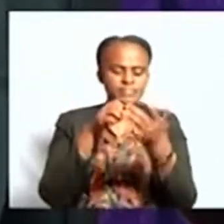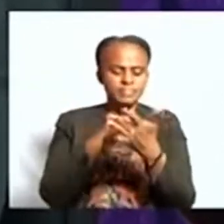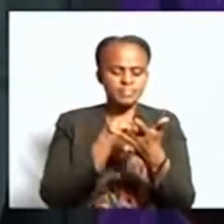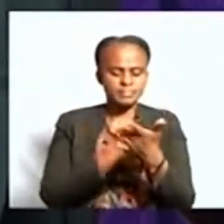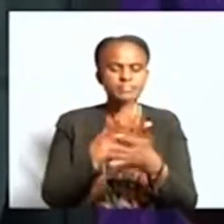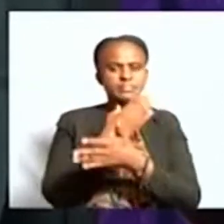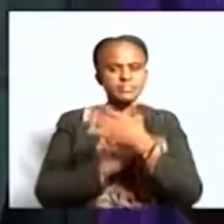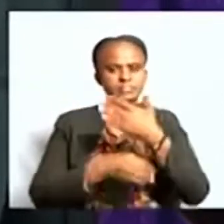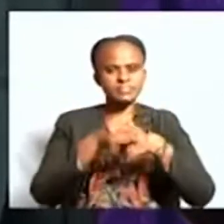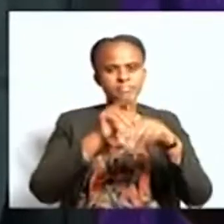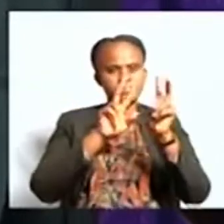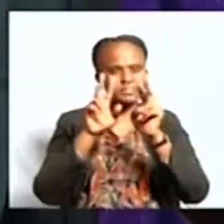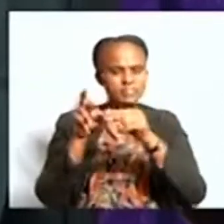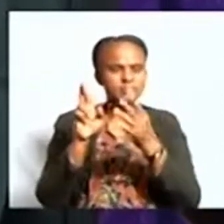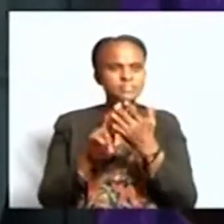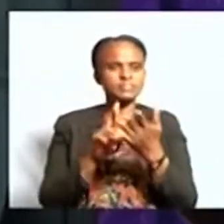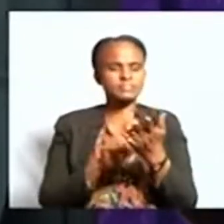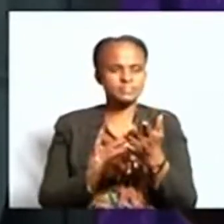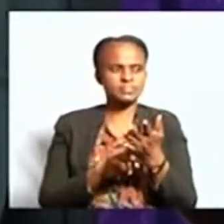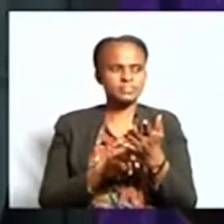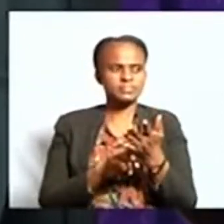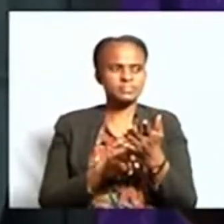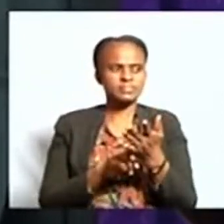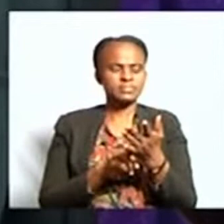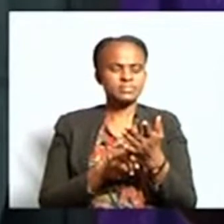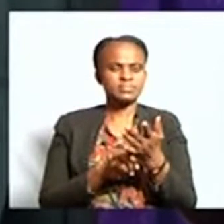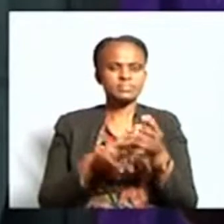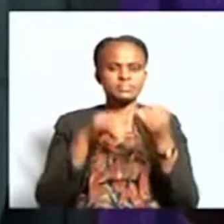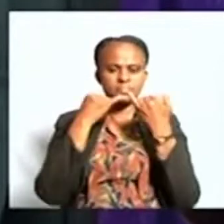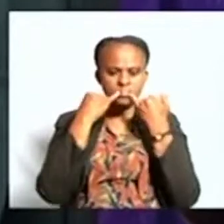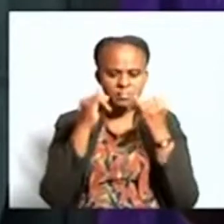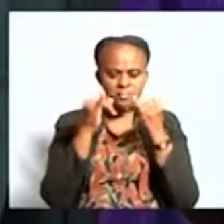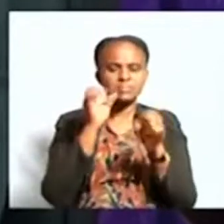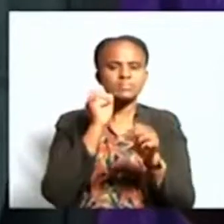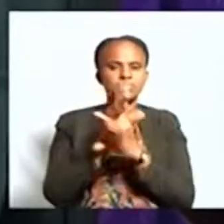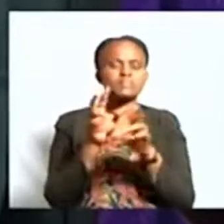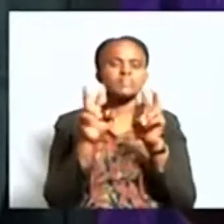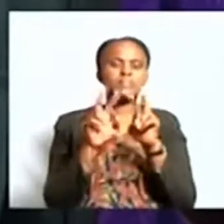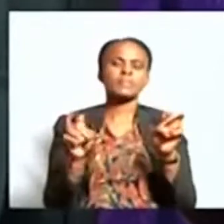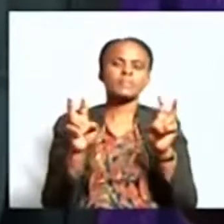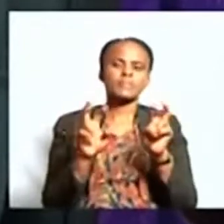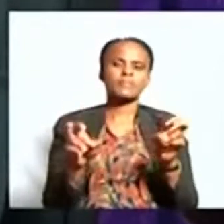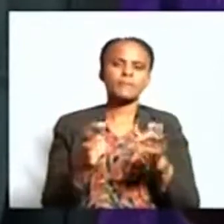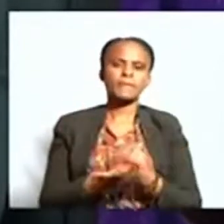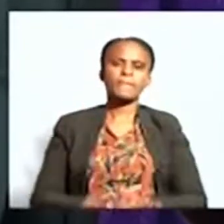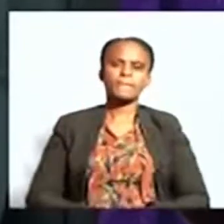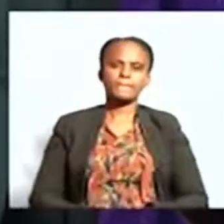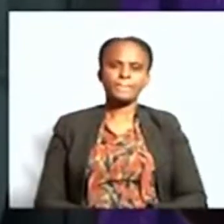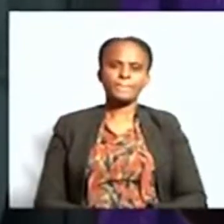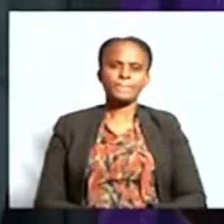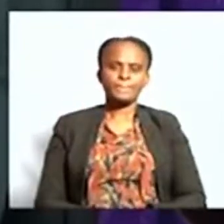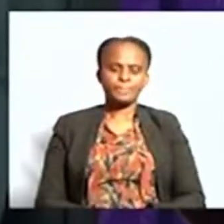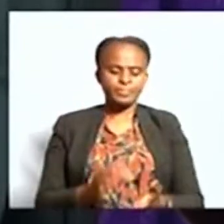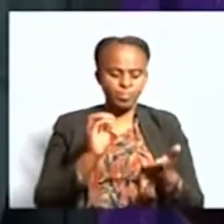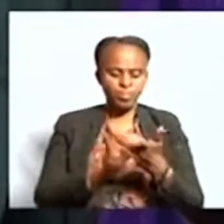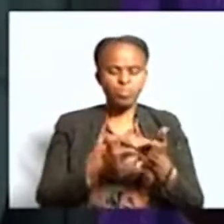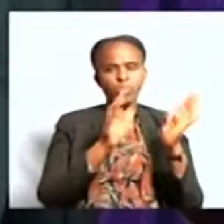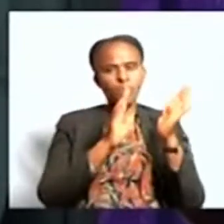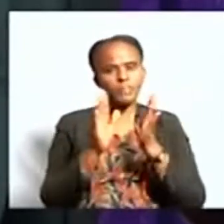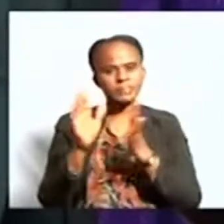physical inspection report. The data is available for verification. Measures put in